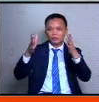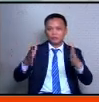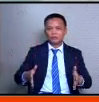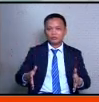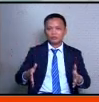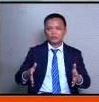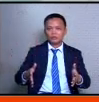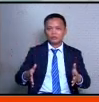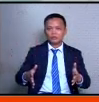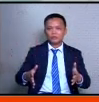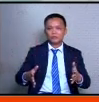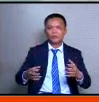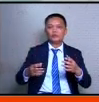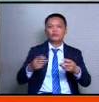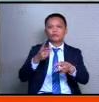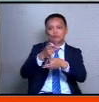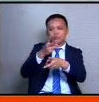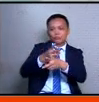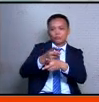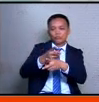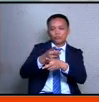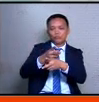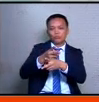saka fire protection. Kasi